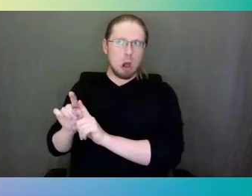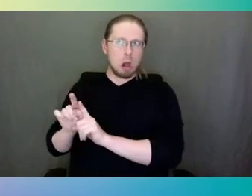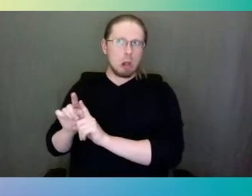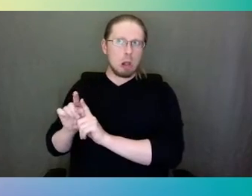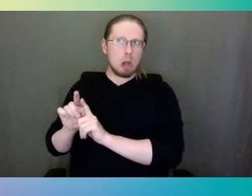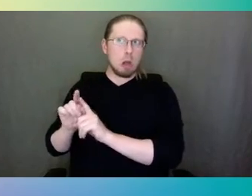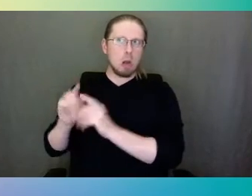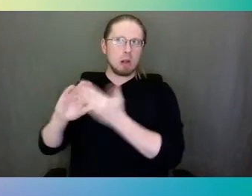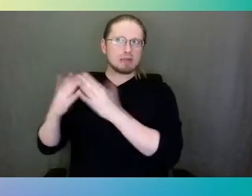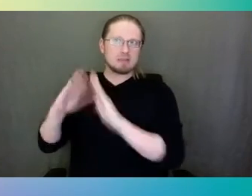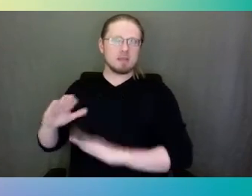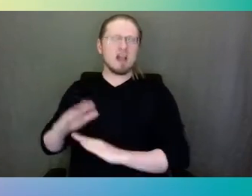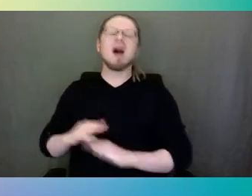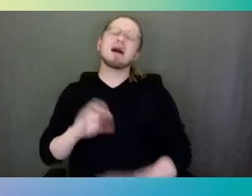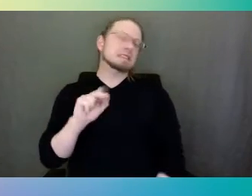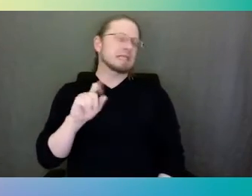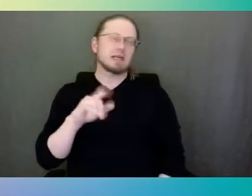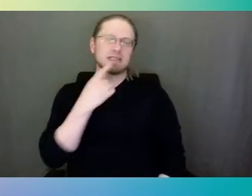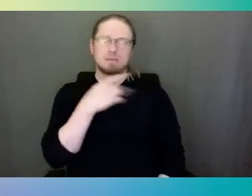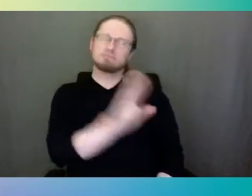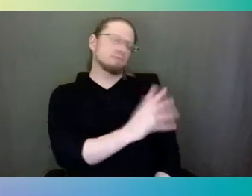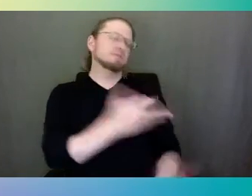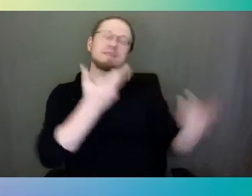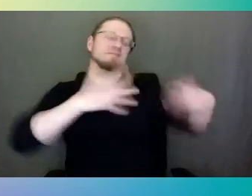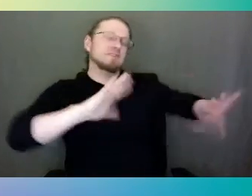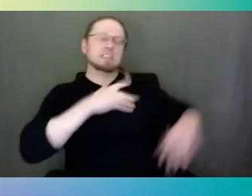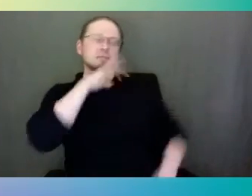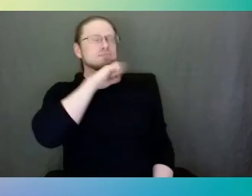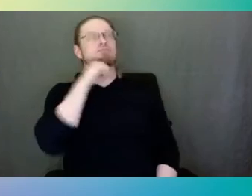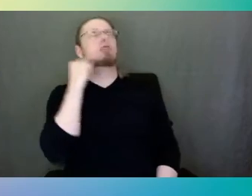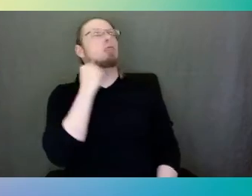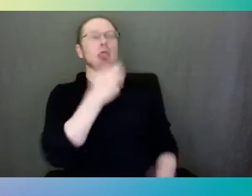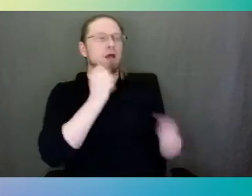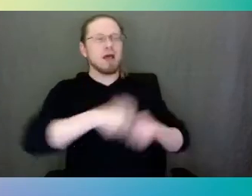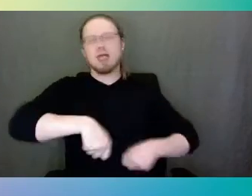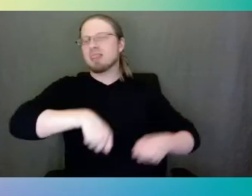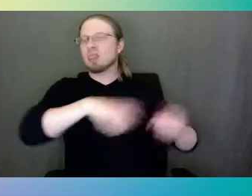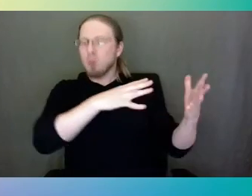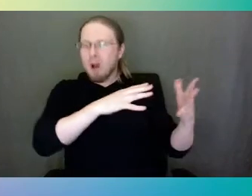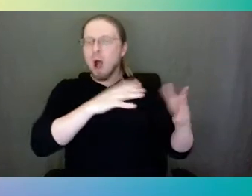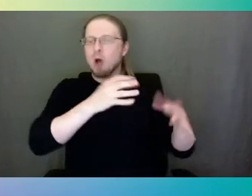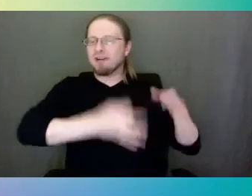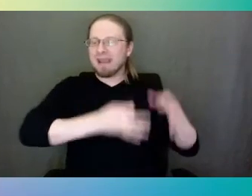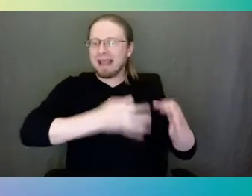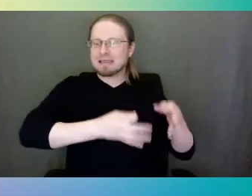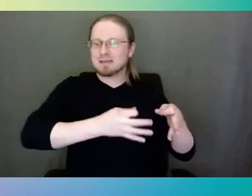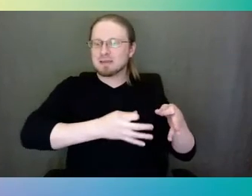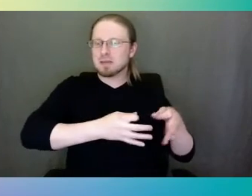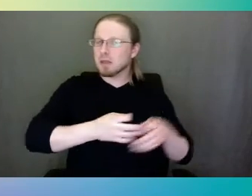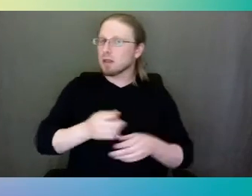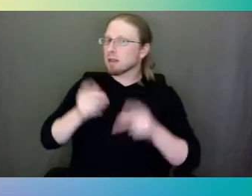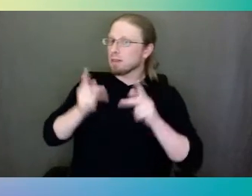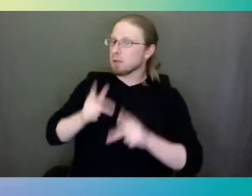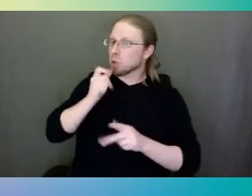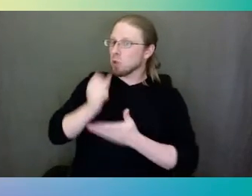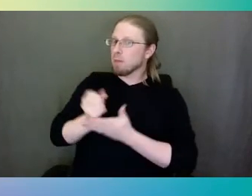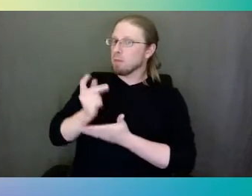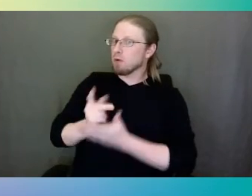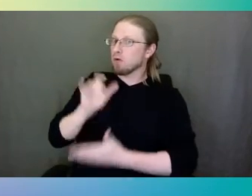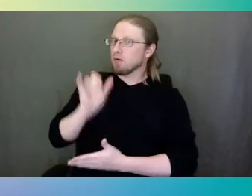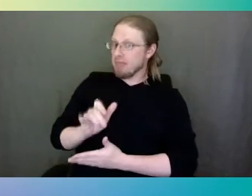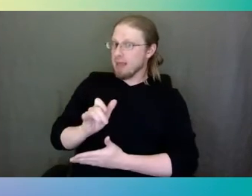threw this out. They were absolutely disgusted. And of the person that approved of this, so